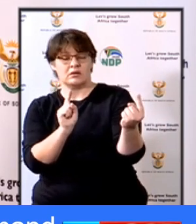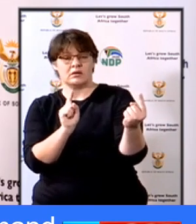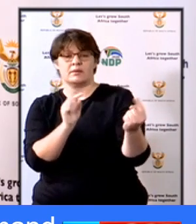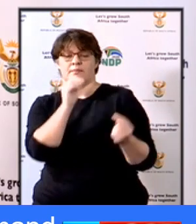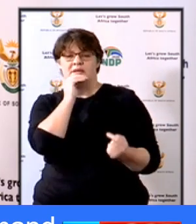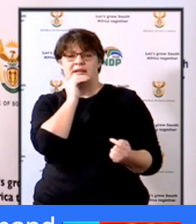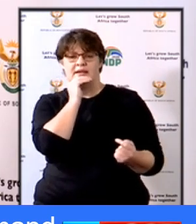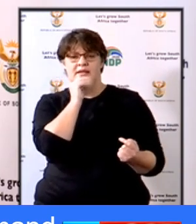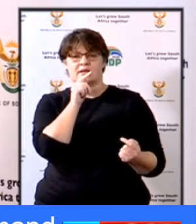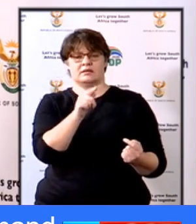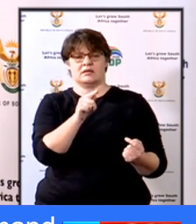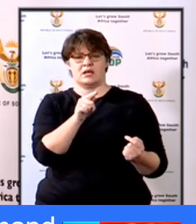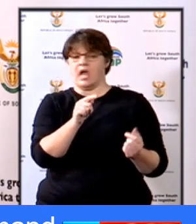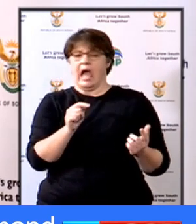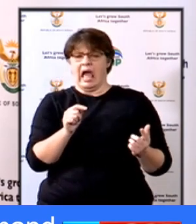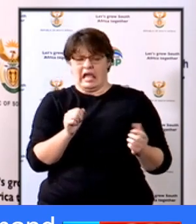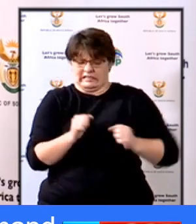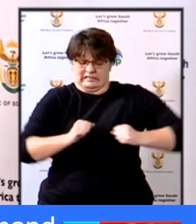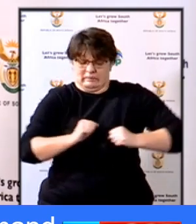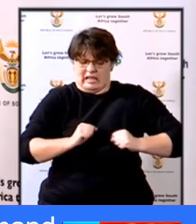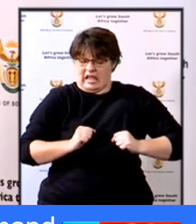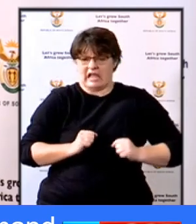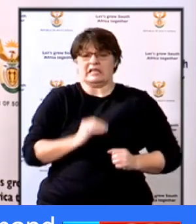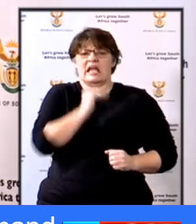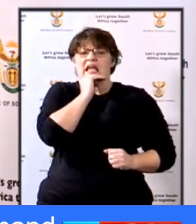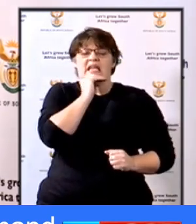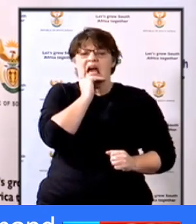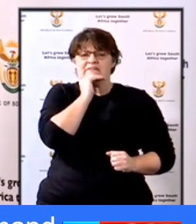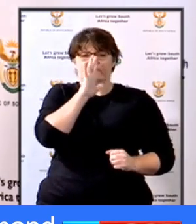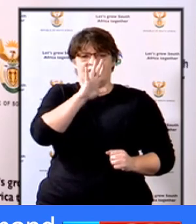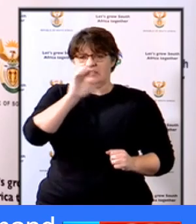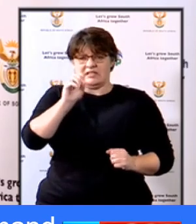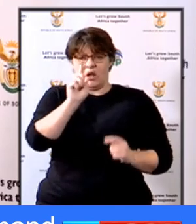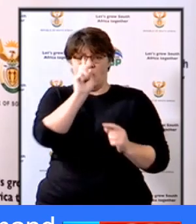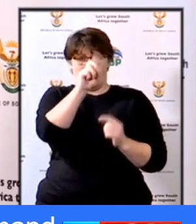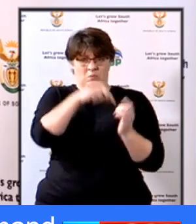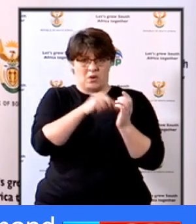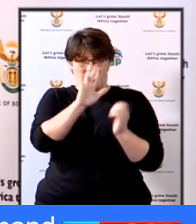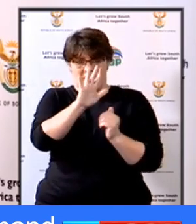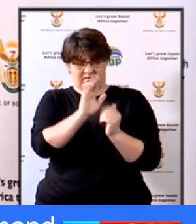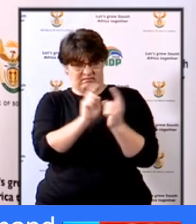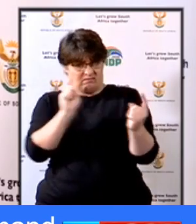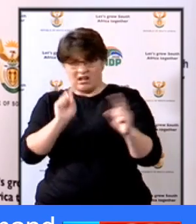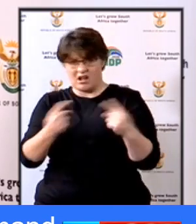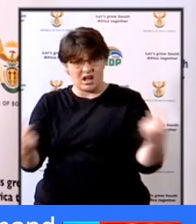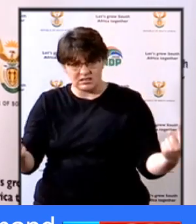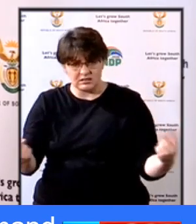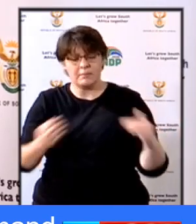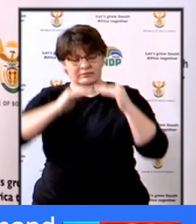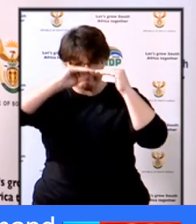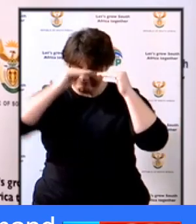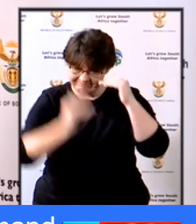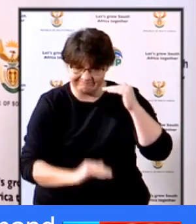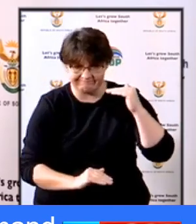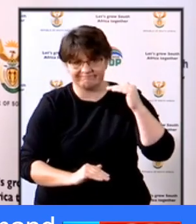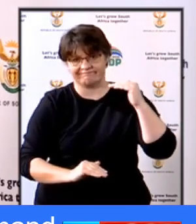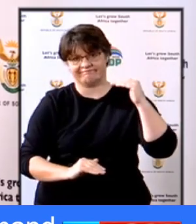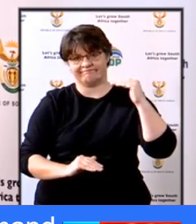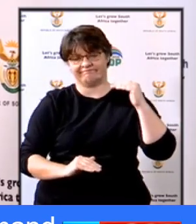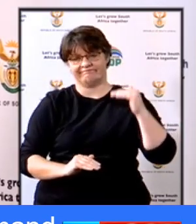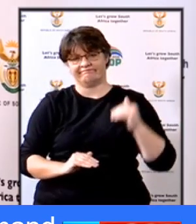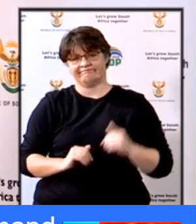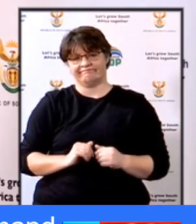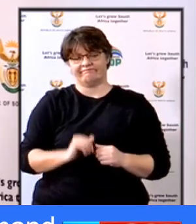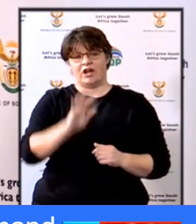place not workable for 50 people, then indeed the churches might as well go to